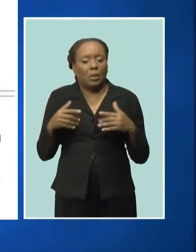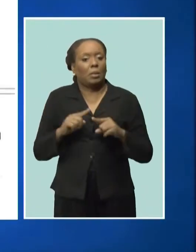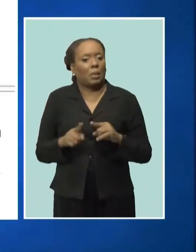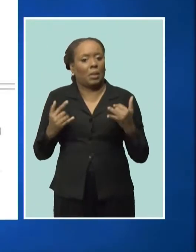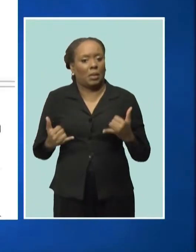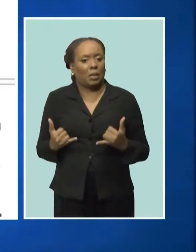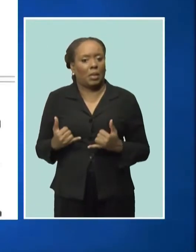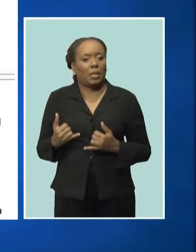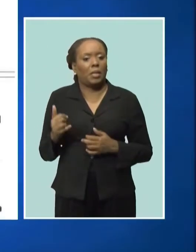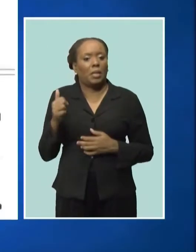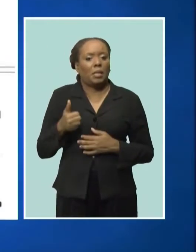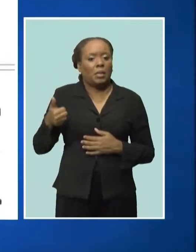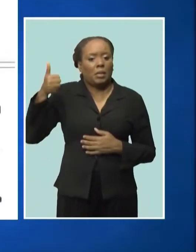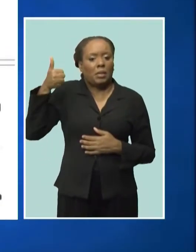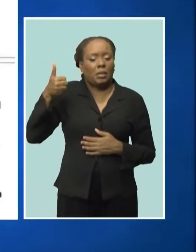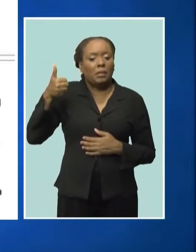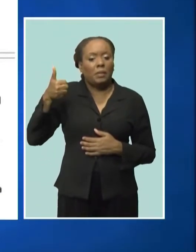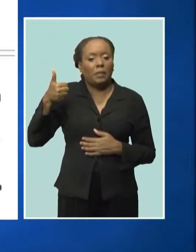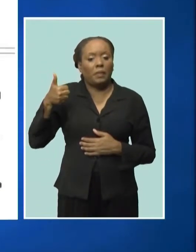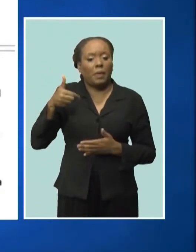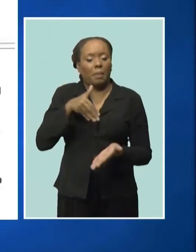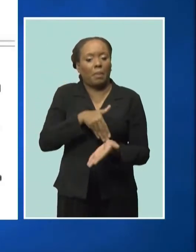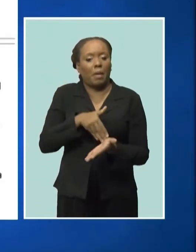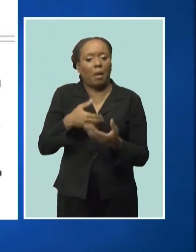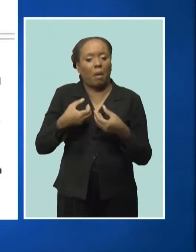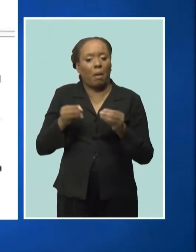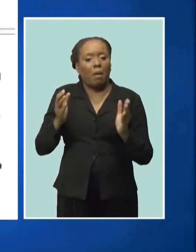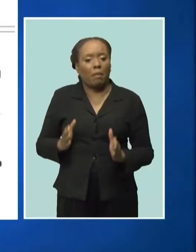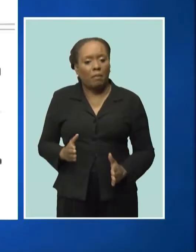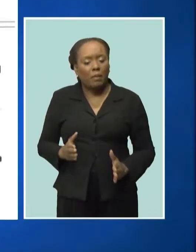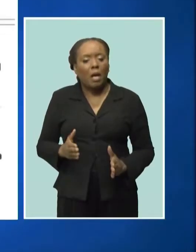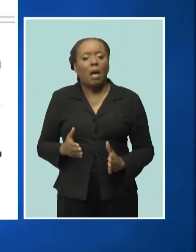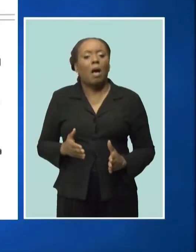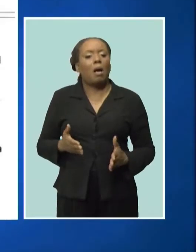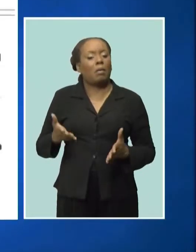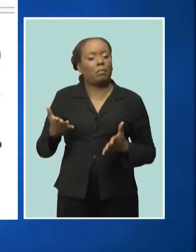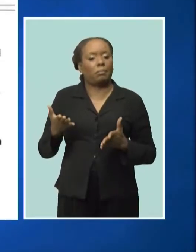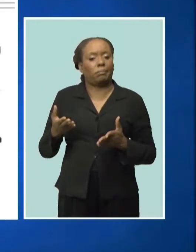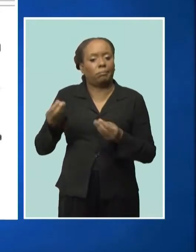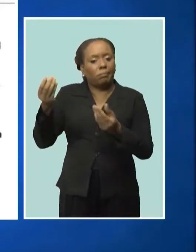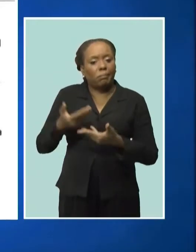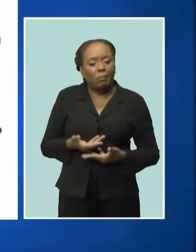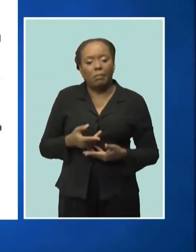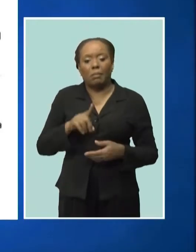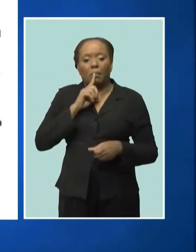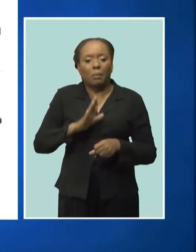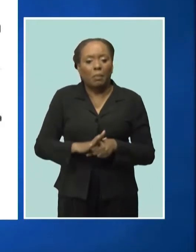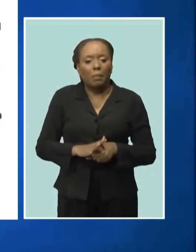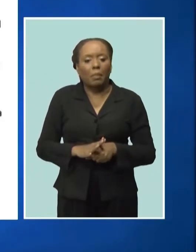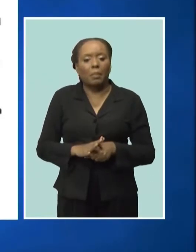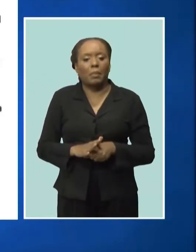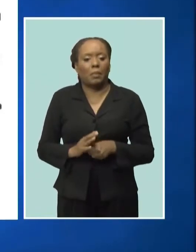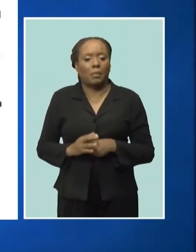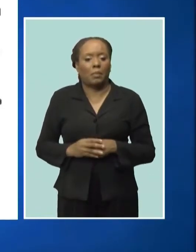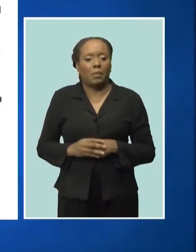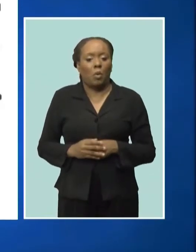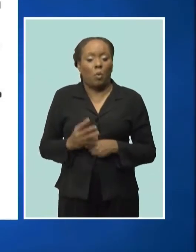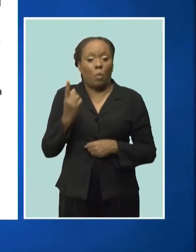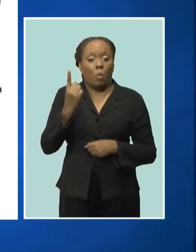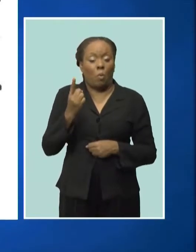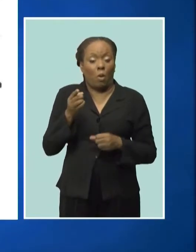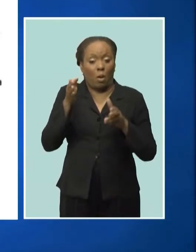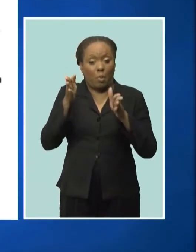Honorable Kenneth George, through communication from the Government Information Service to the media, gave the assurance to the public that the